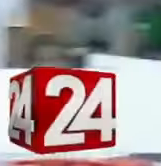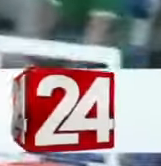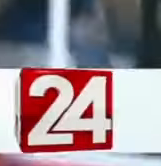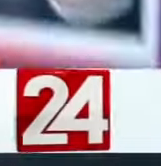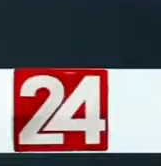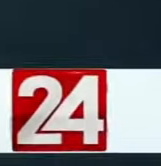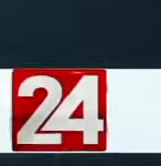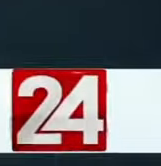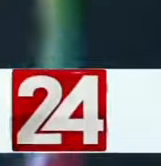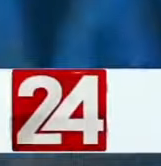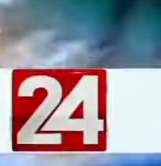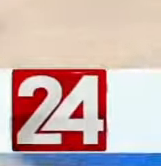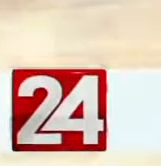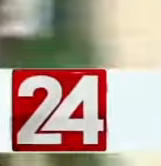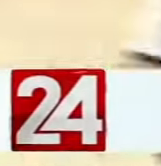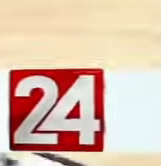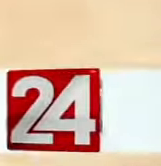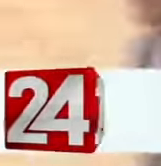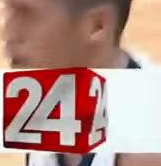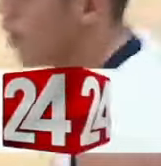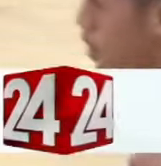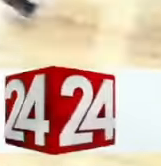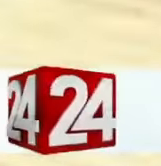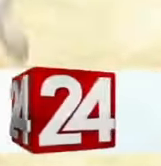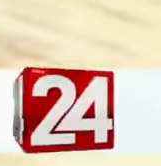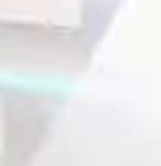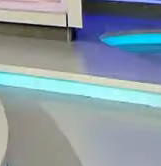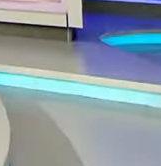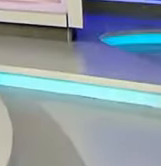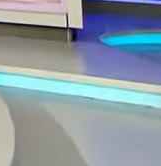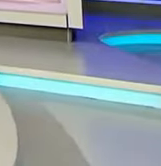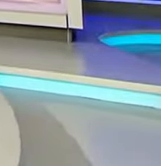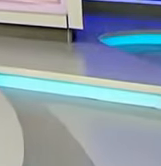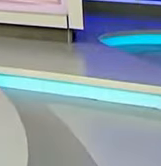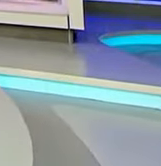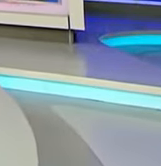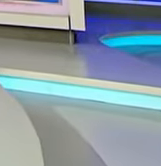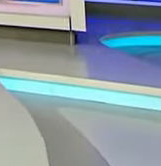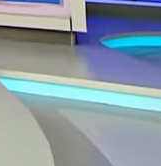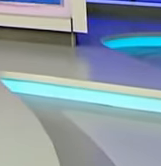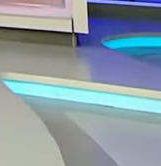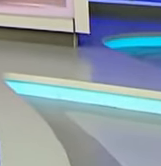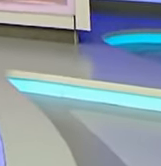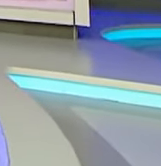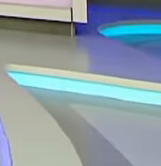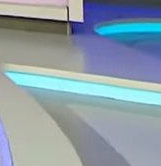NCAA Season 98 Juniors Basketball. Dito lang yan sa 24 Oras.